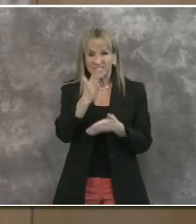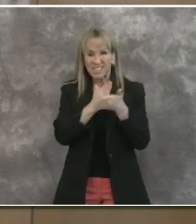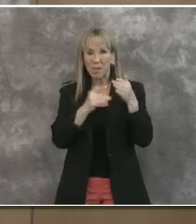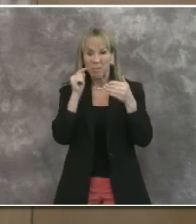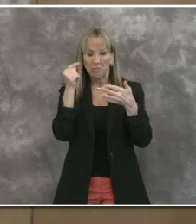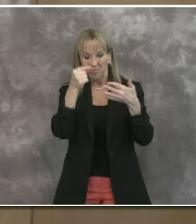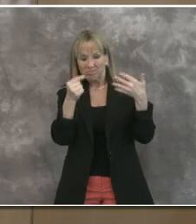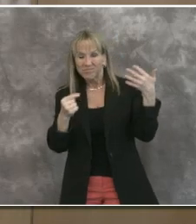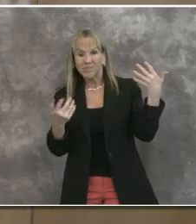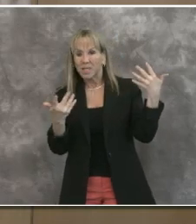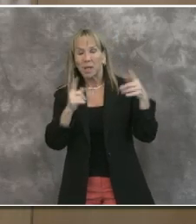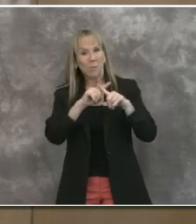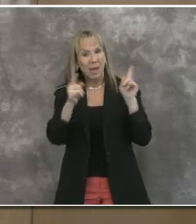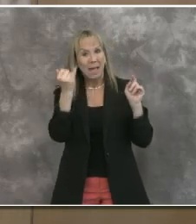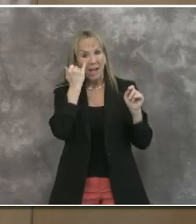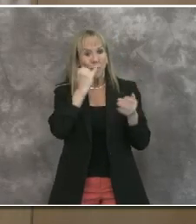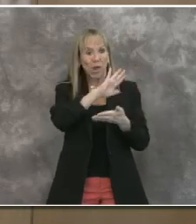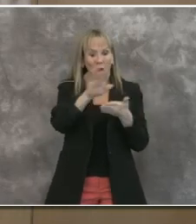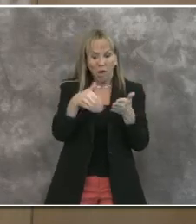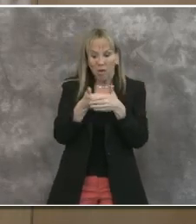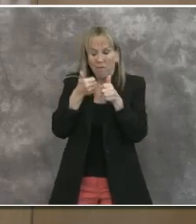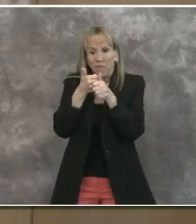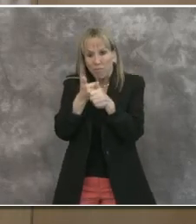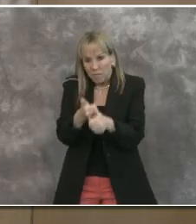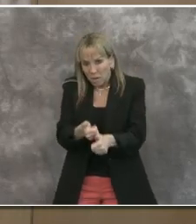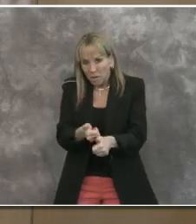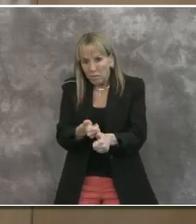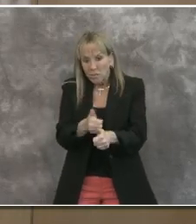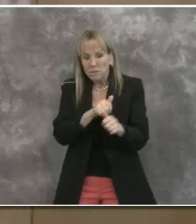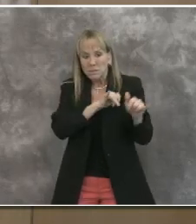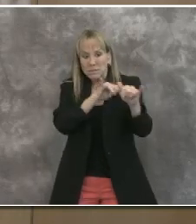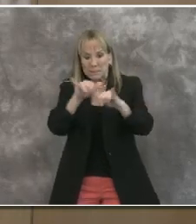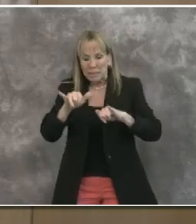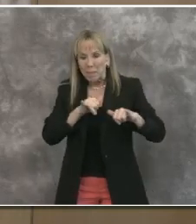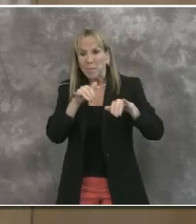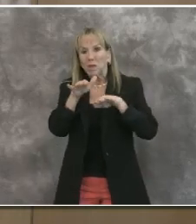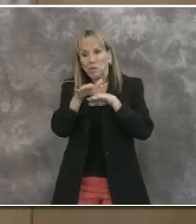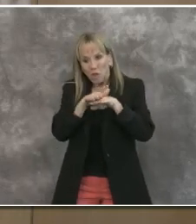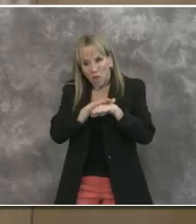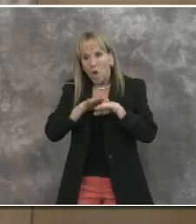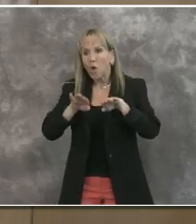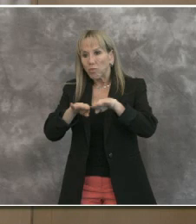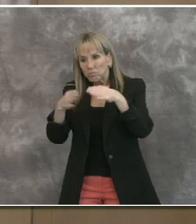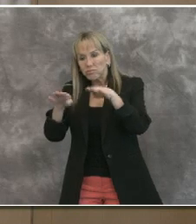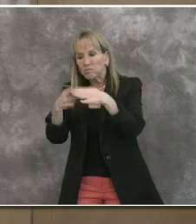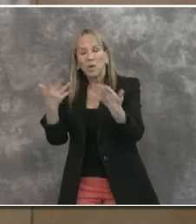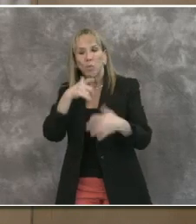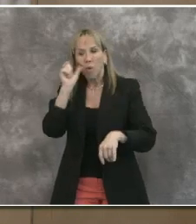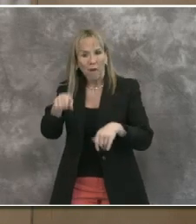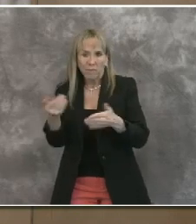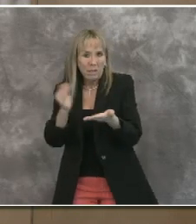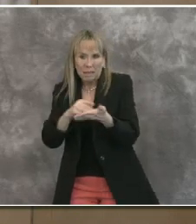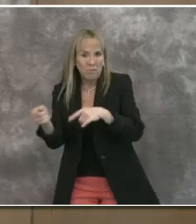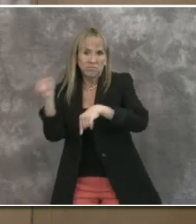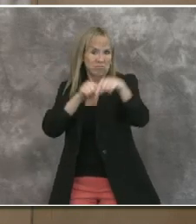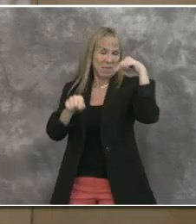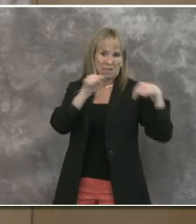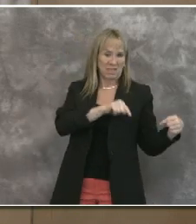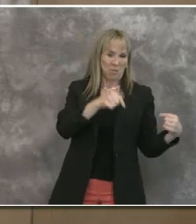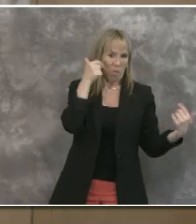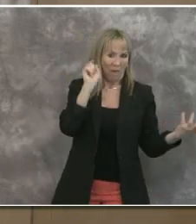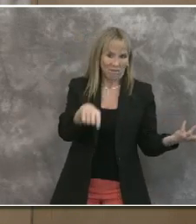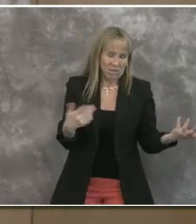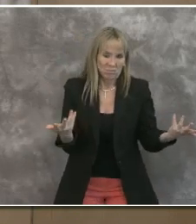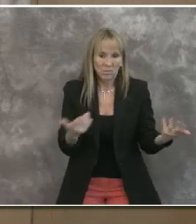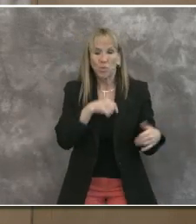all move in the same direction slowly, then we won't have to backstep and